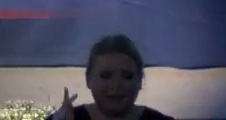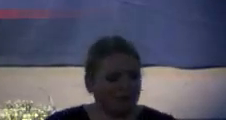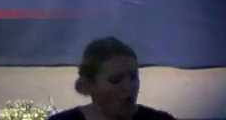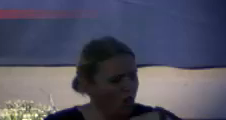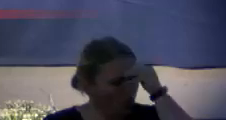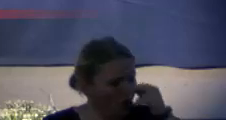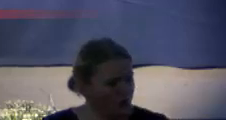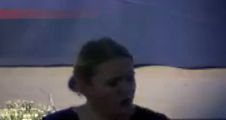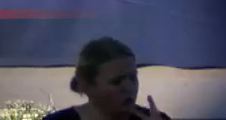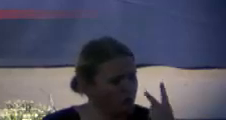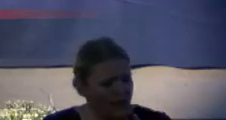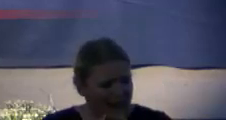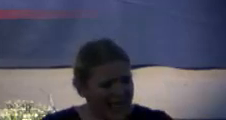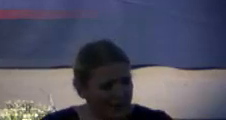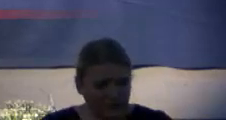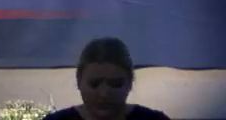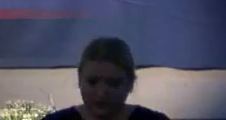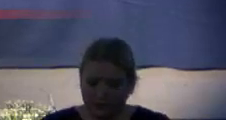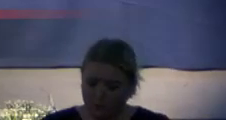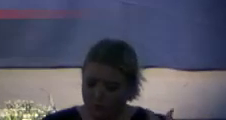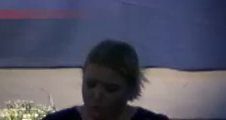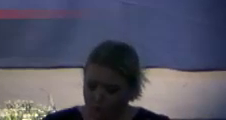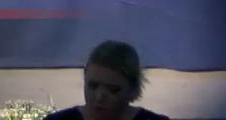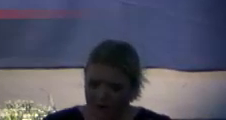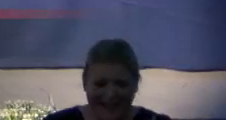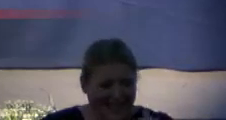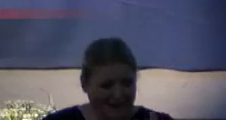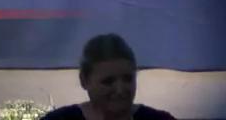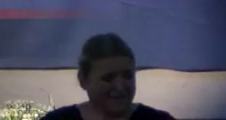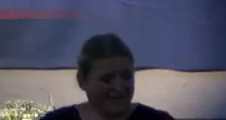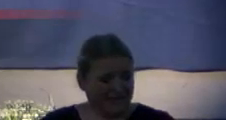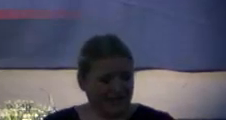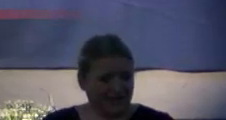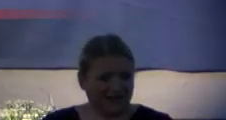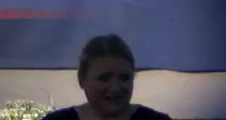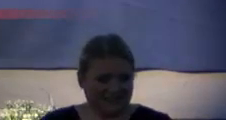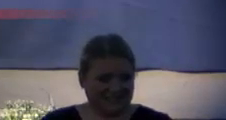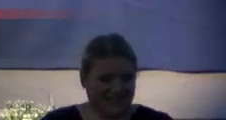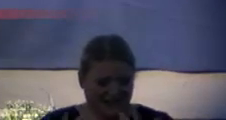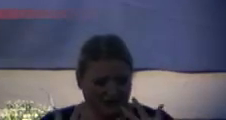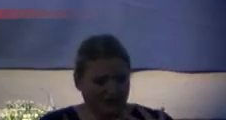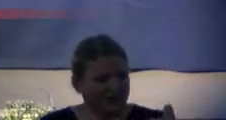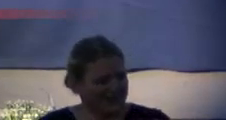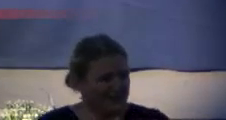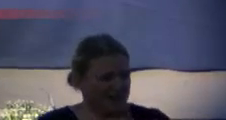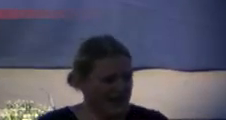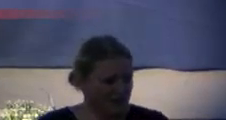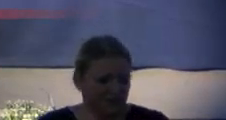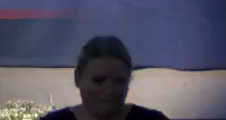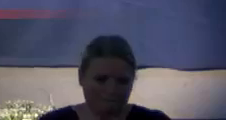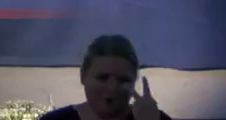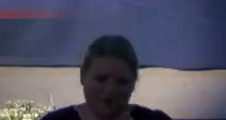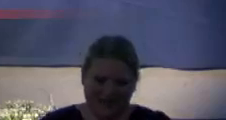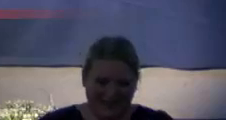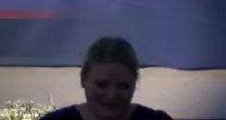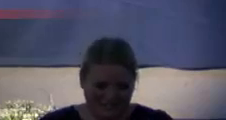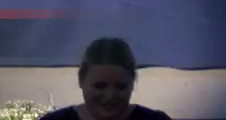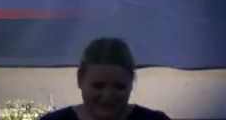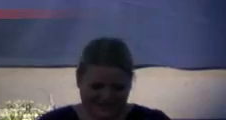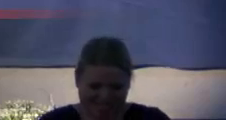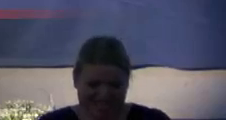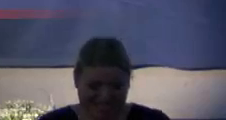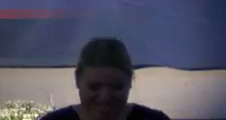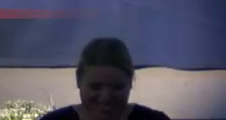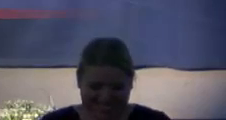two languages at once, and who, like me, unconsciously intertwine the two languages. This talent makes us